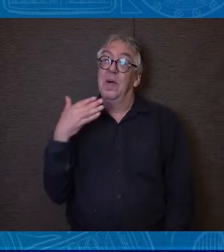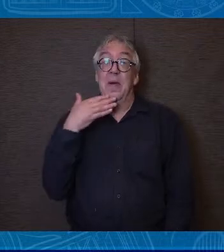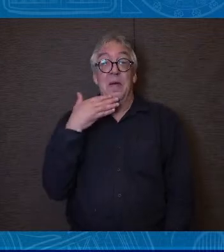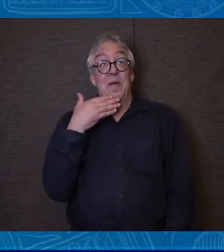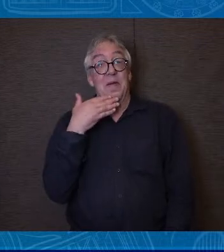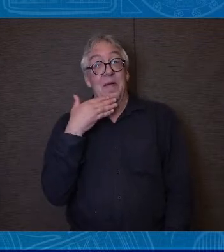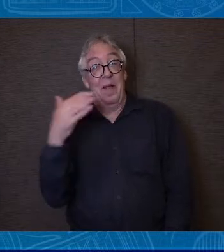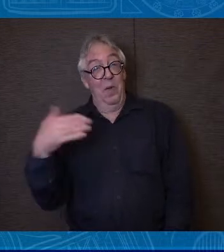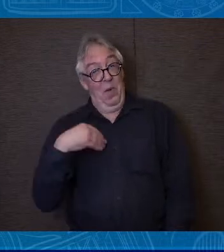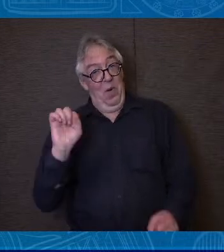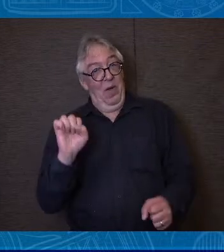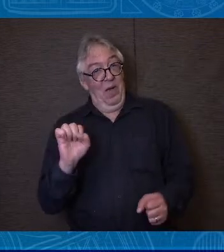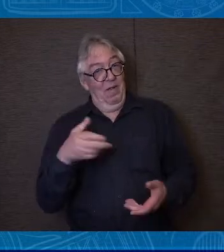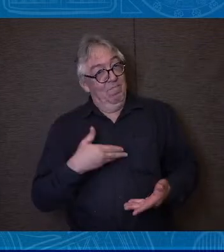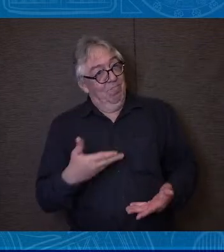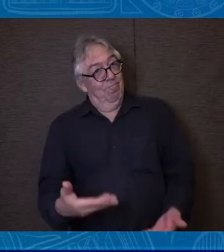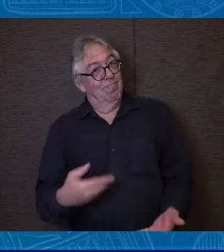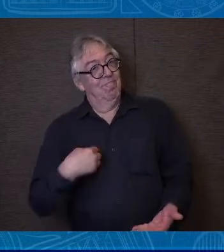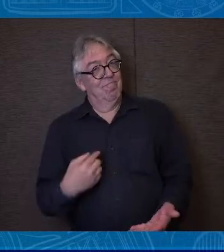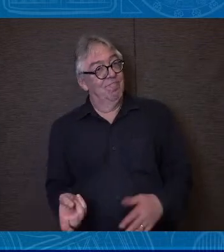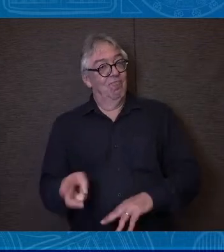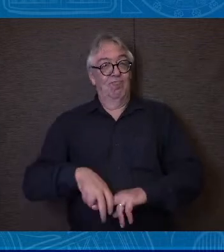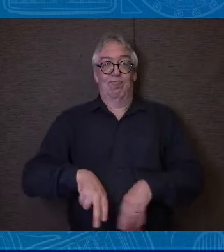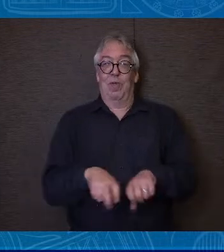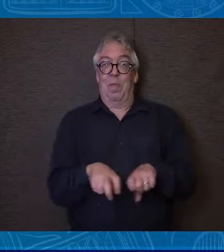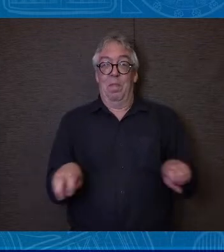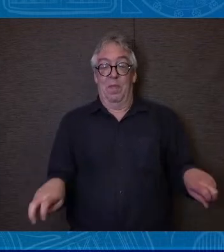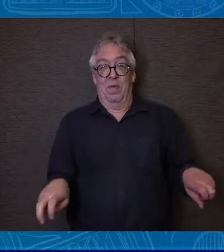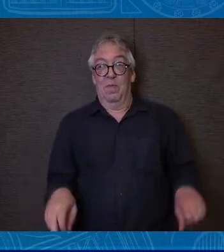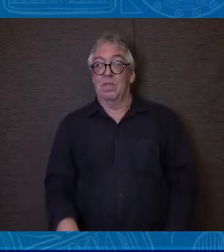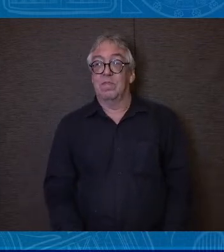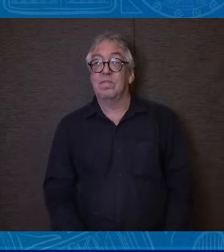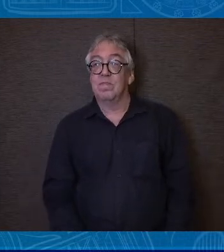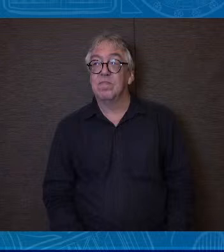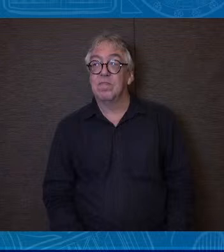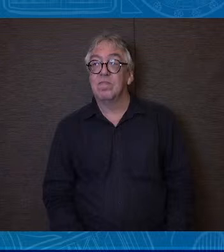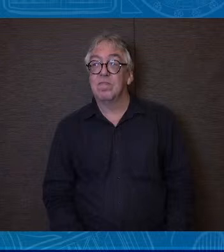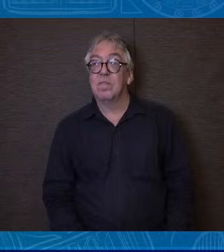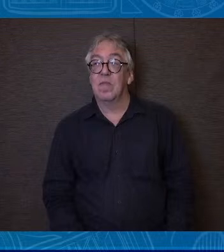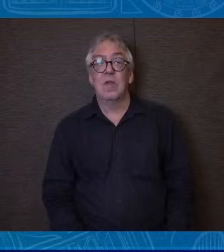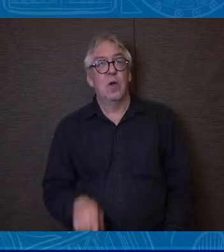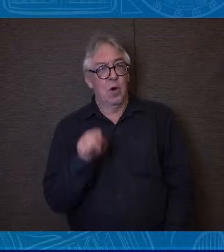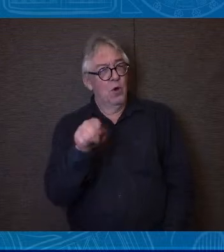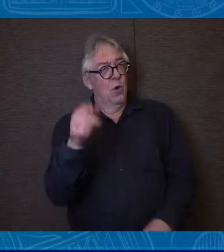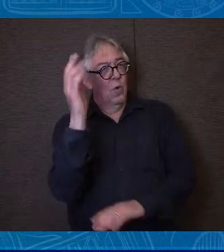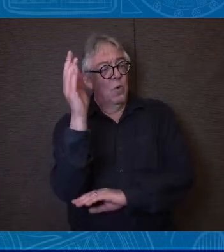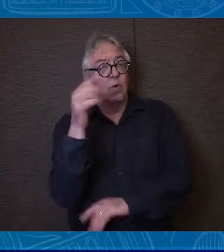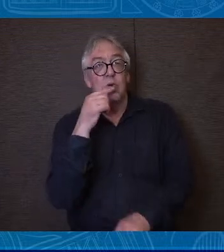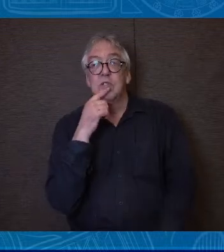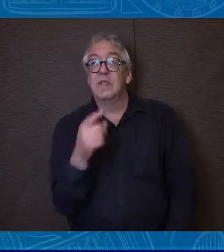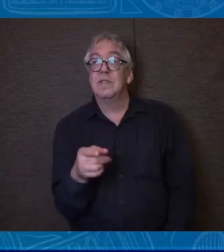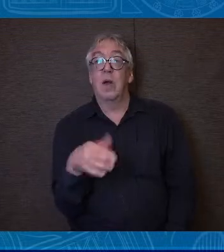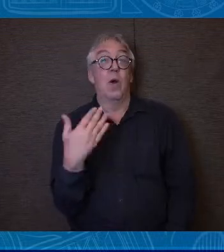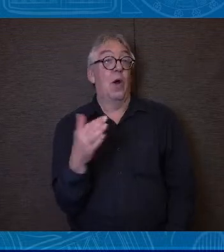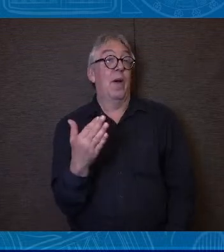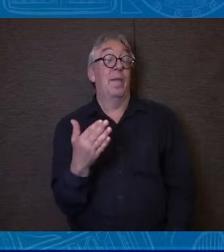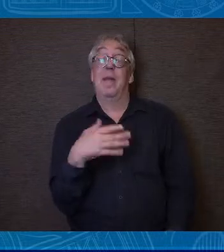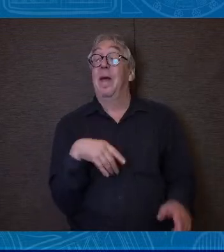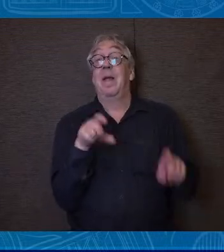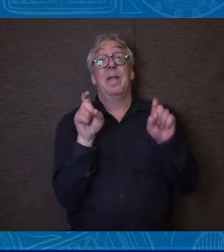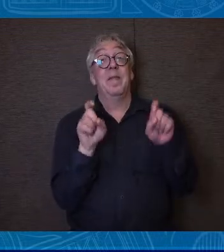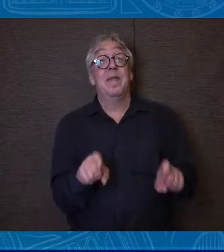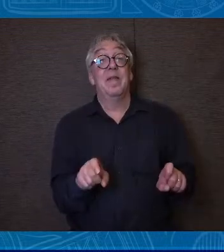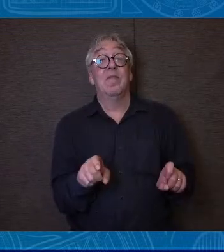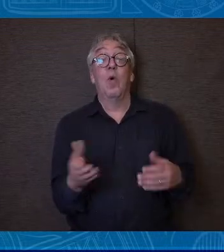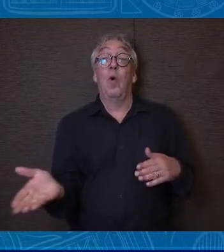be part of this panel. So in Amir's presentation earlier, he mentioned about the critical need for financing